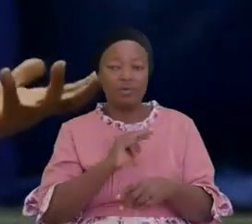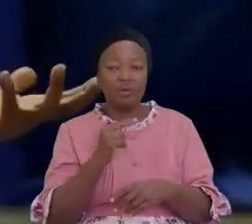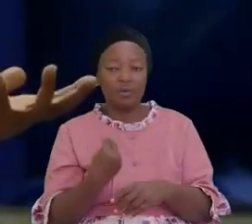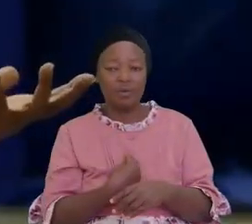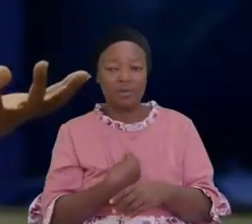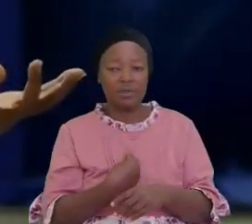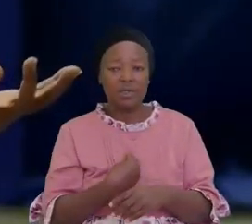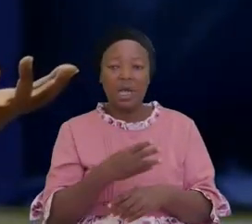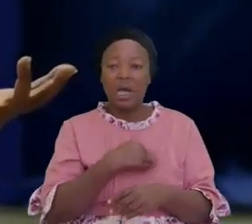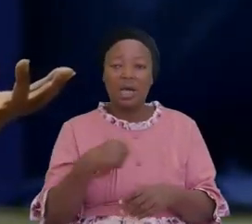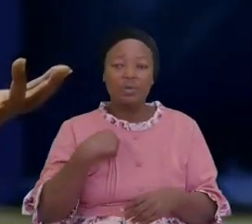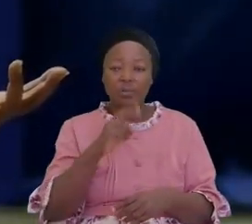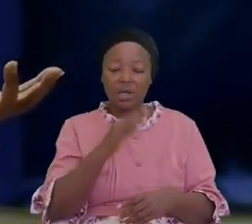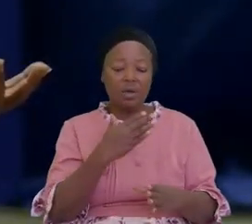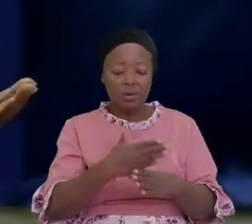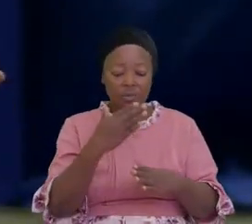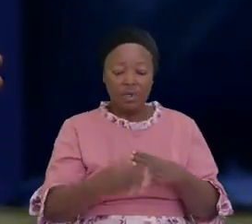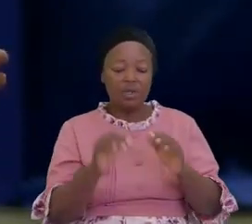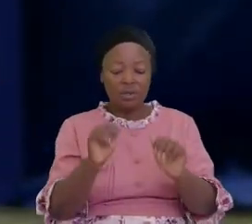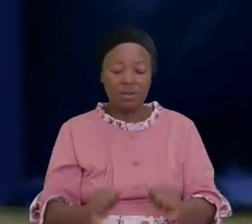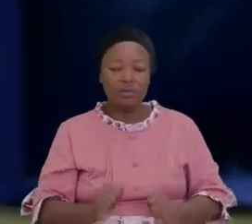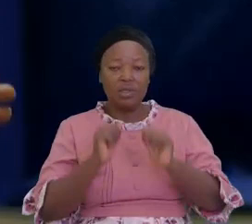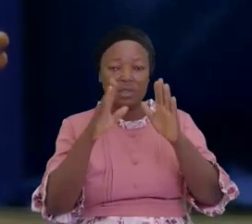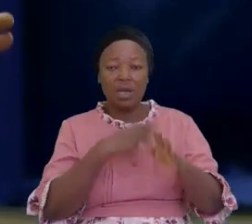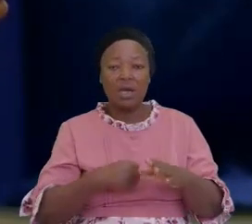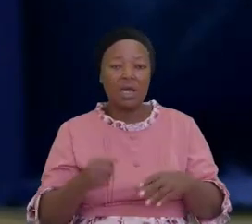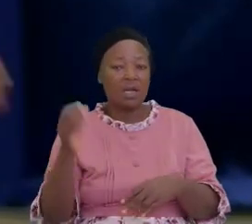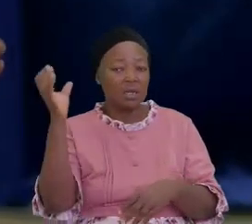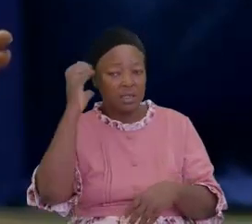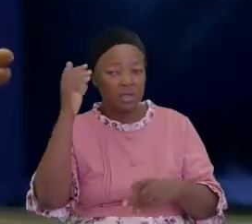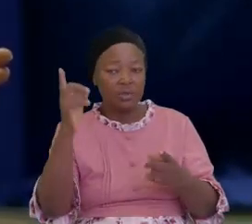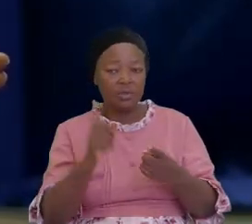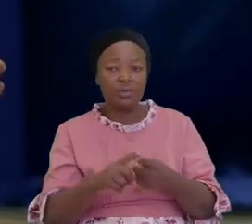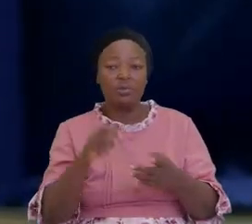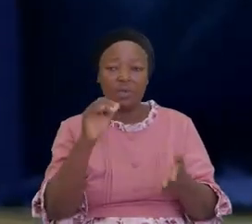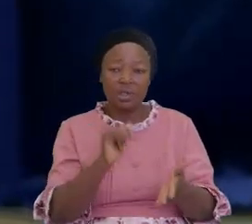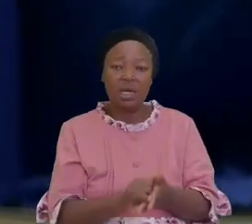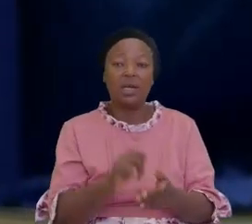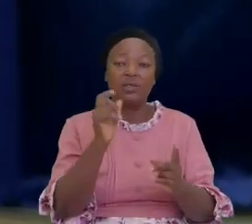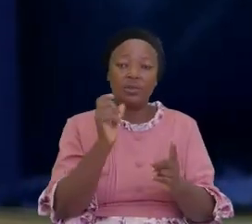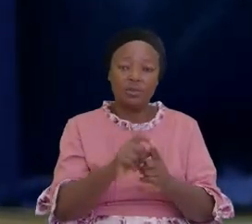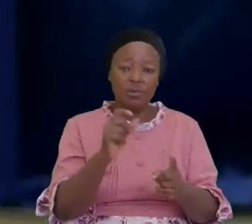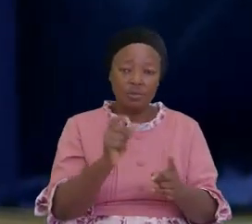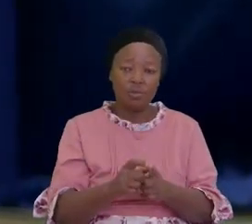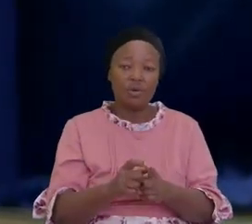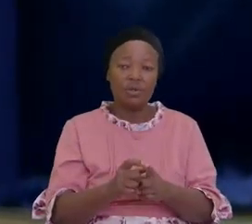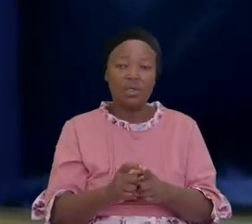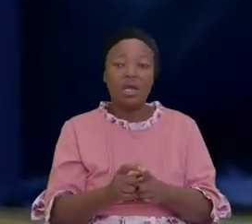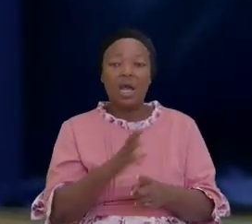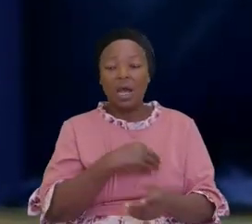and we're totally submissive and giving to that word he has given to us,